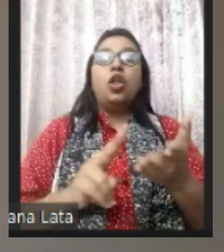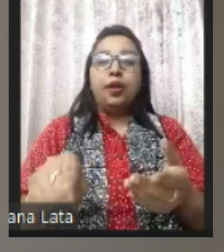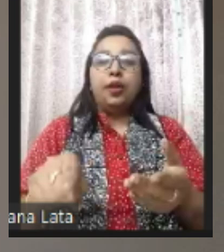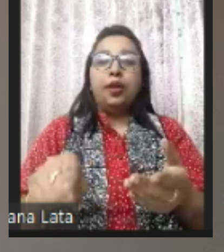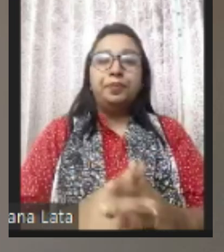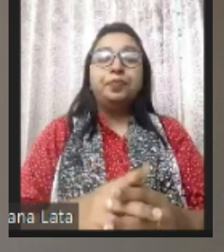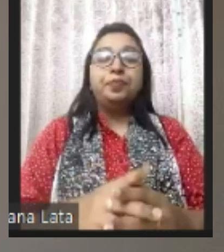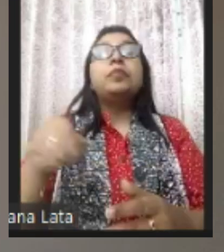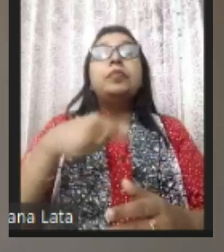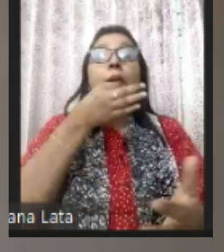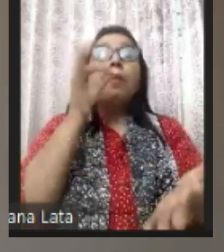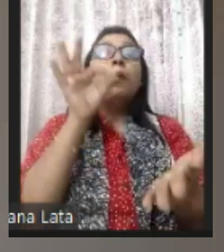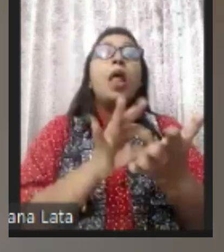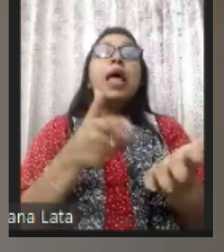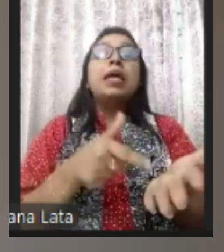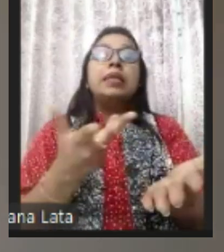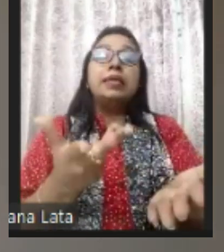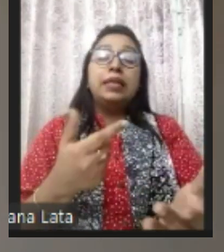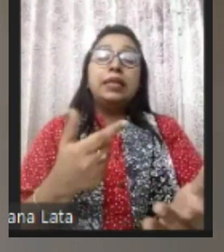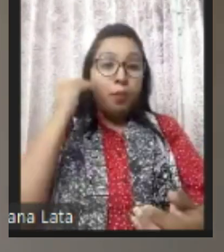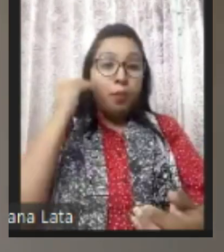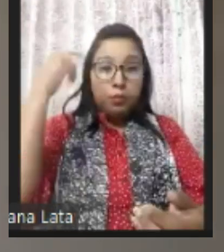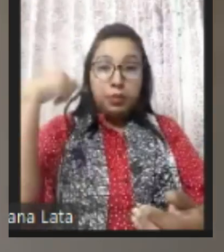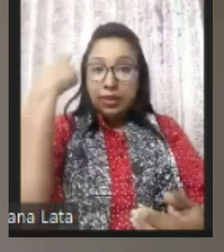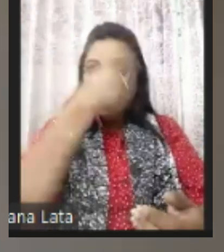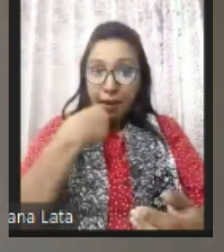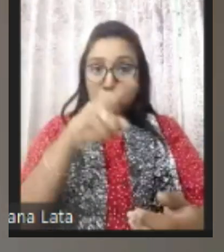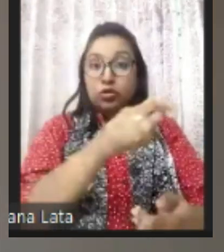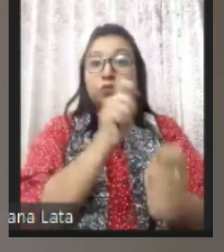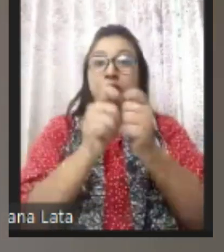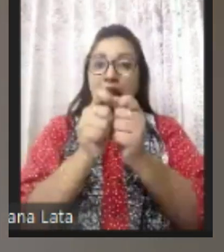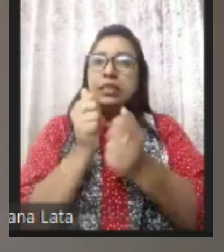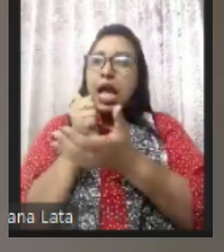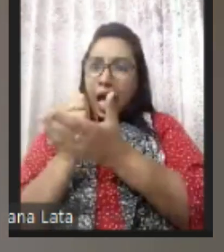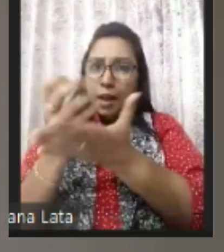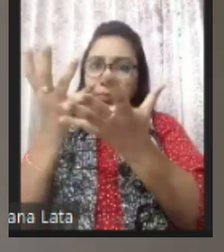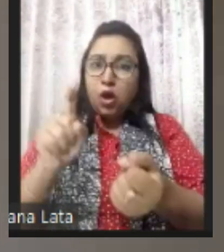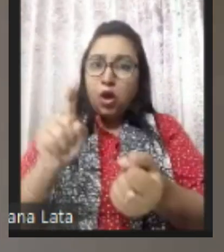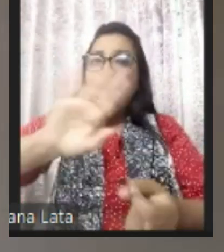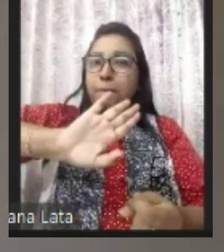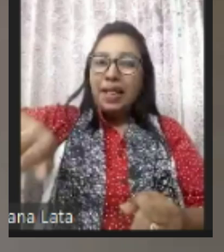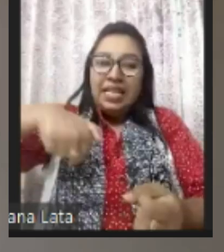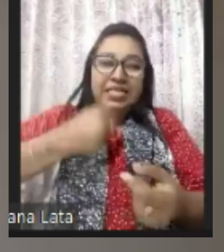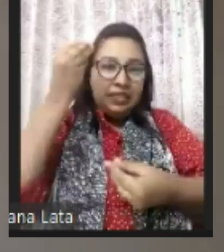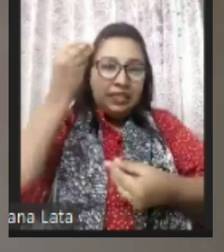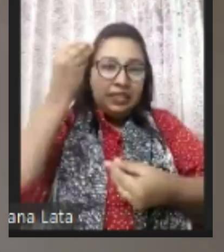us. So persons with disability have a lived experience of online